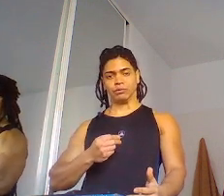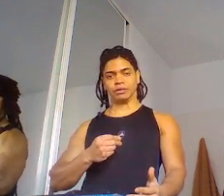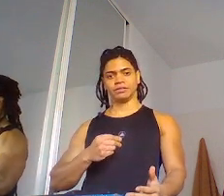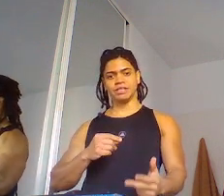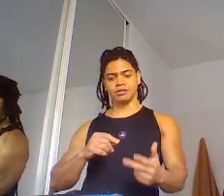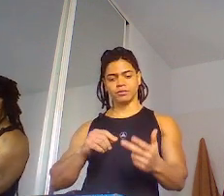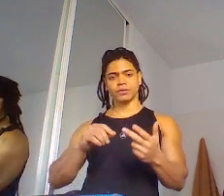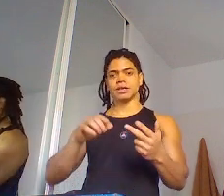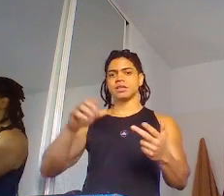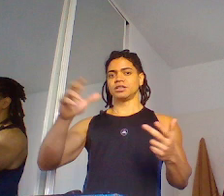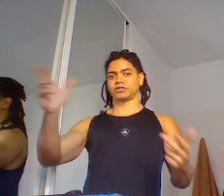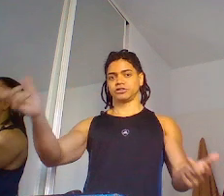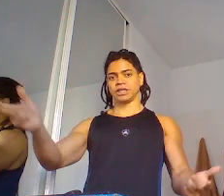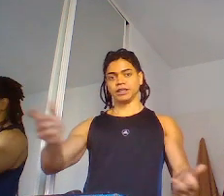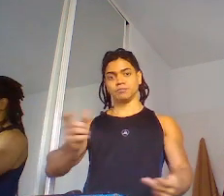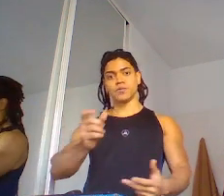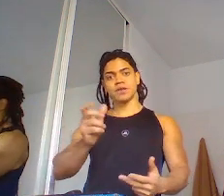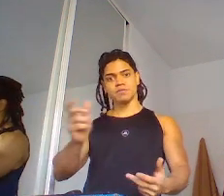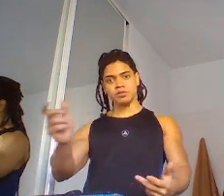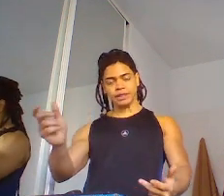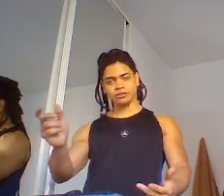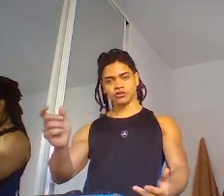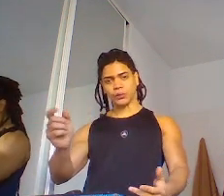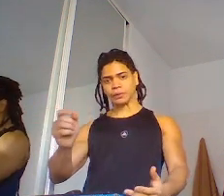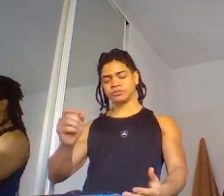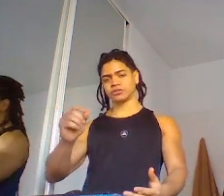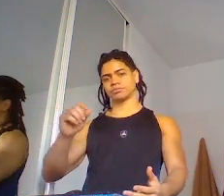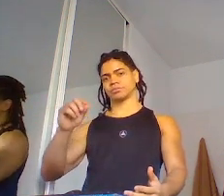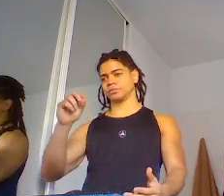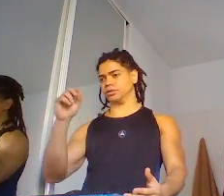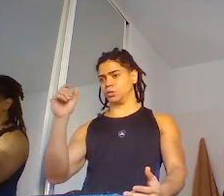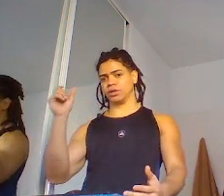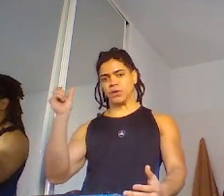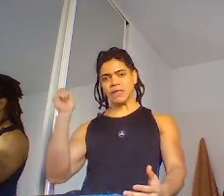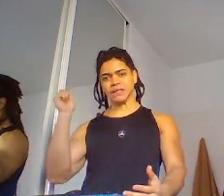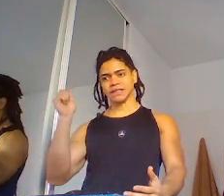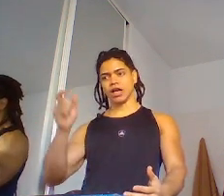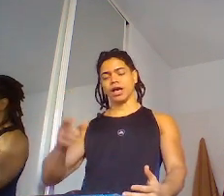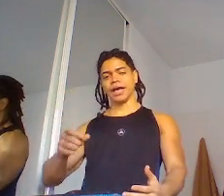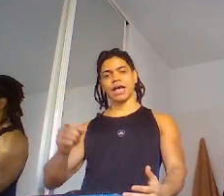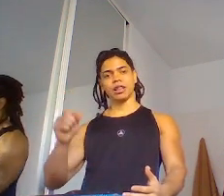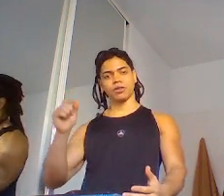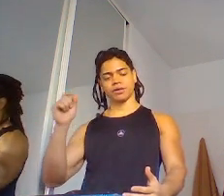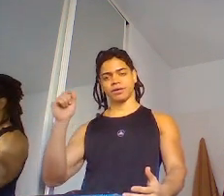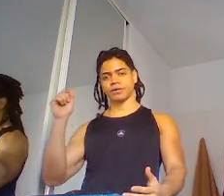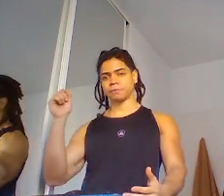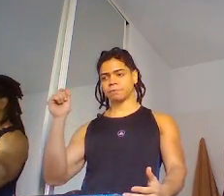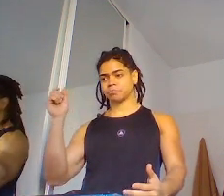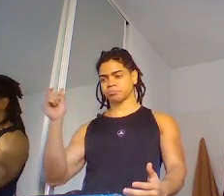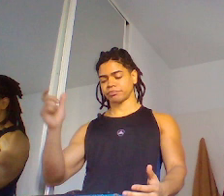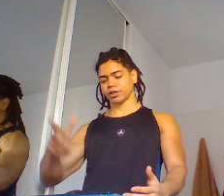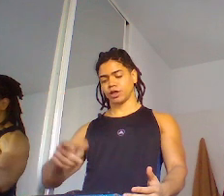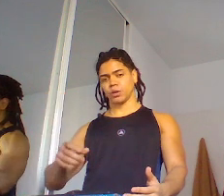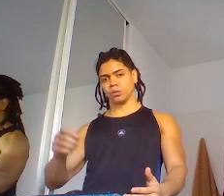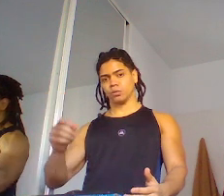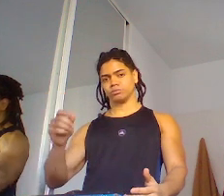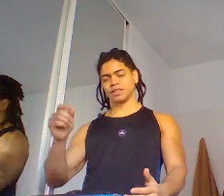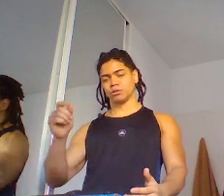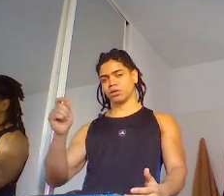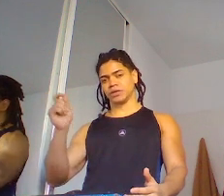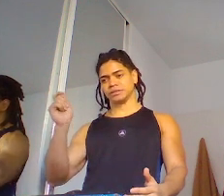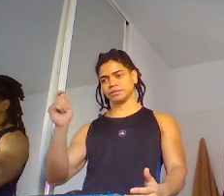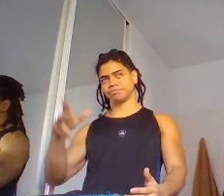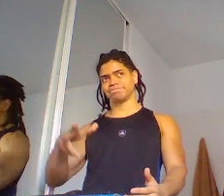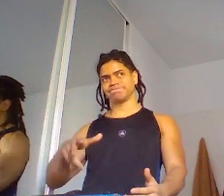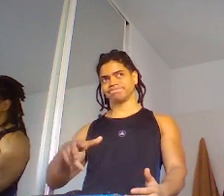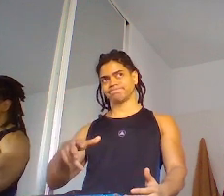be received, such as premium insurance, whether it is healthcare,